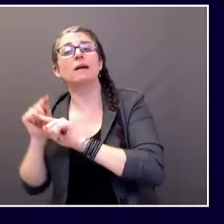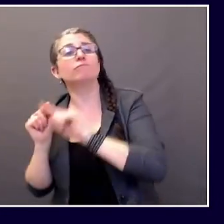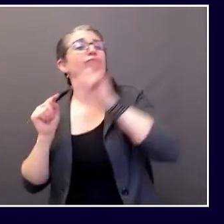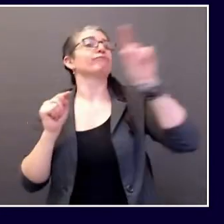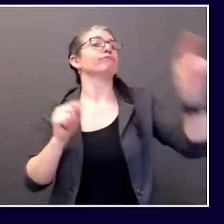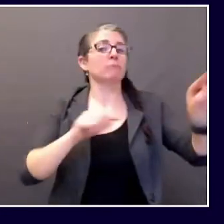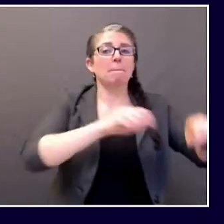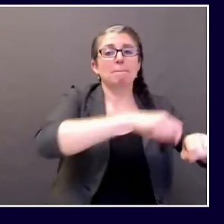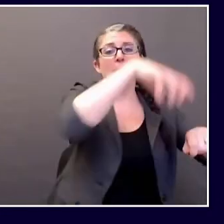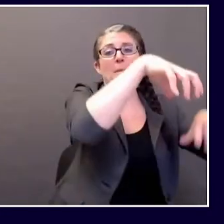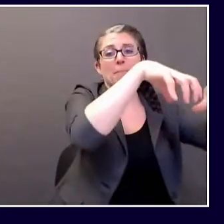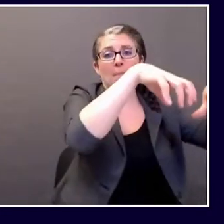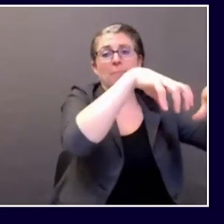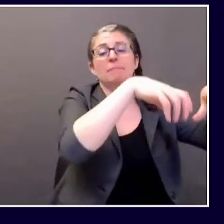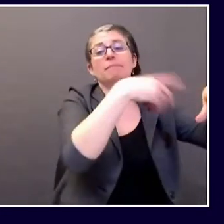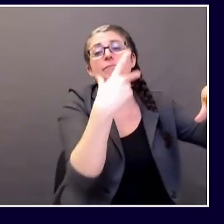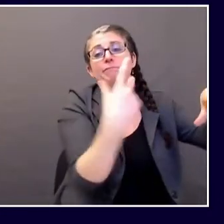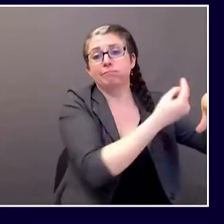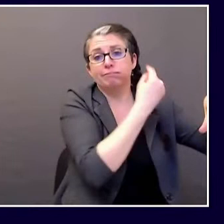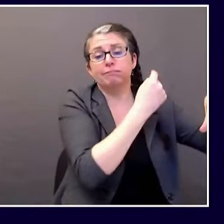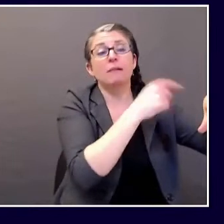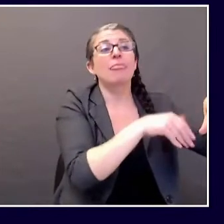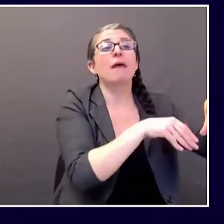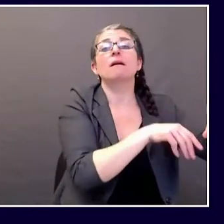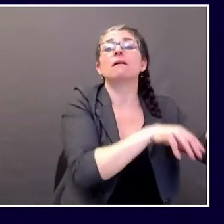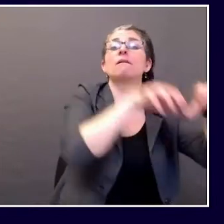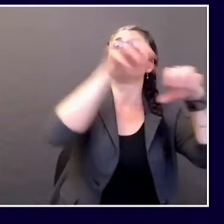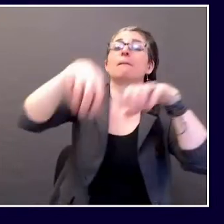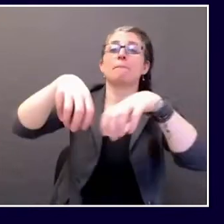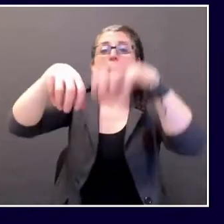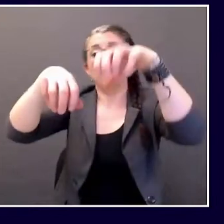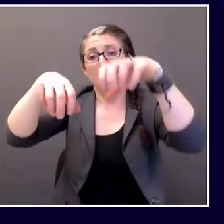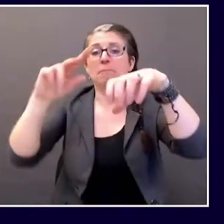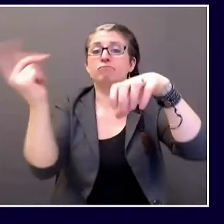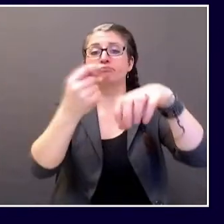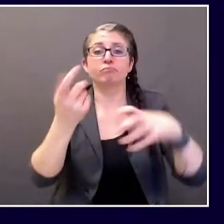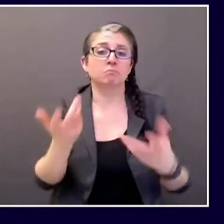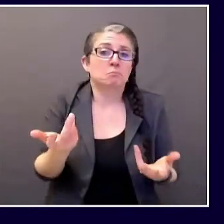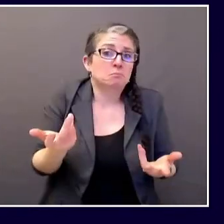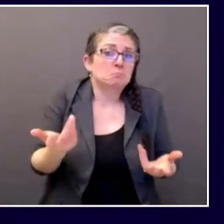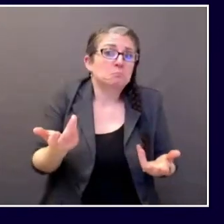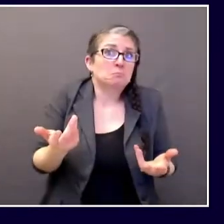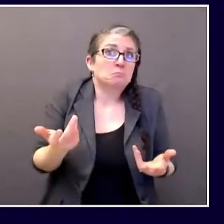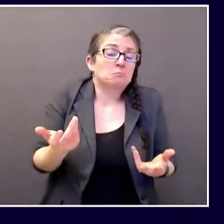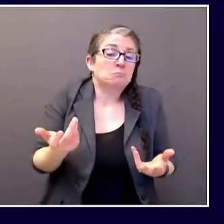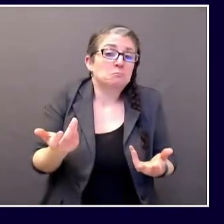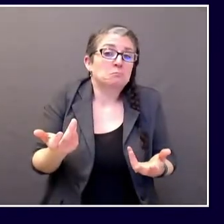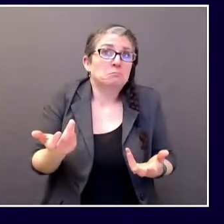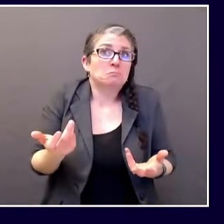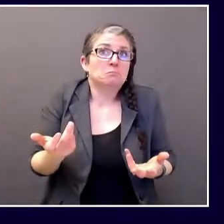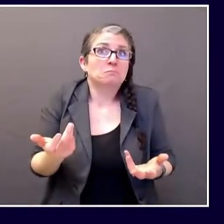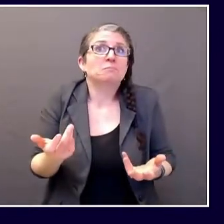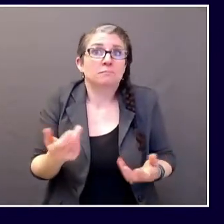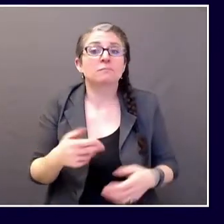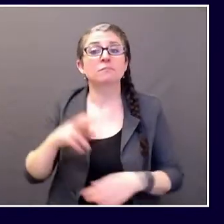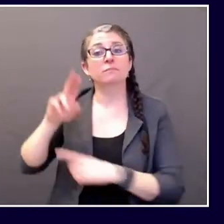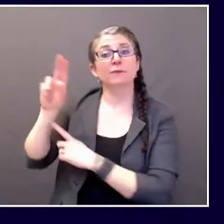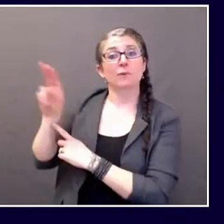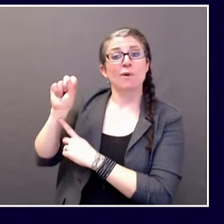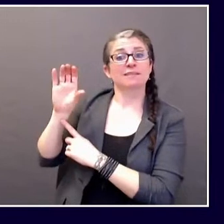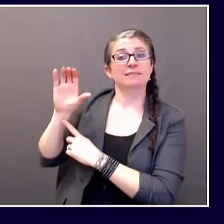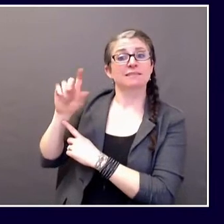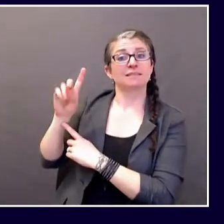J&J vaccine in a true drive-through setting. We're trying to get better clarity around that from the US CDC and whether it needs